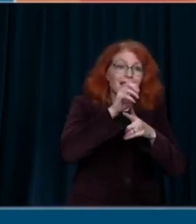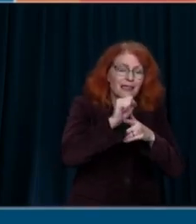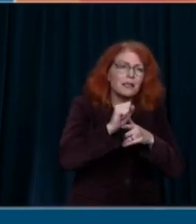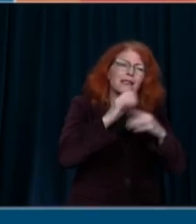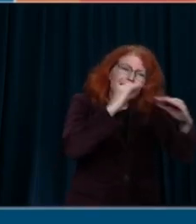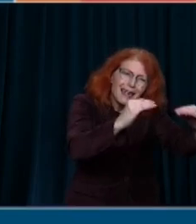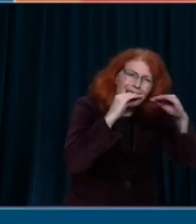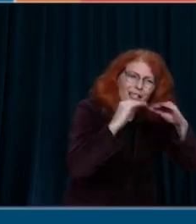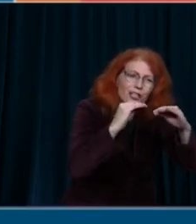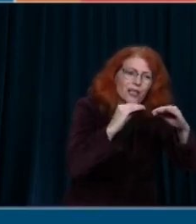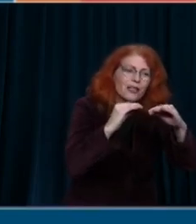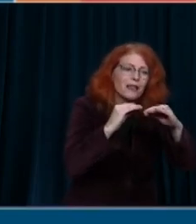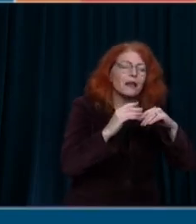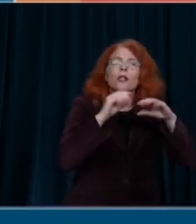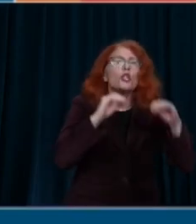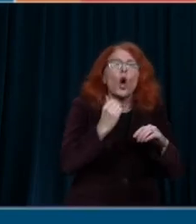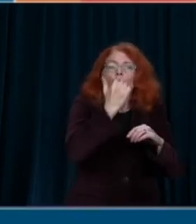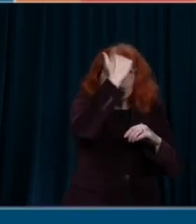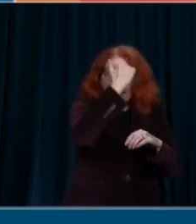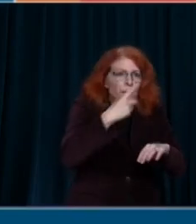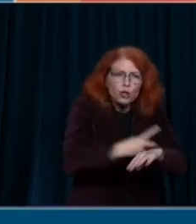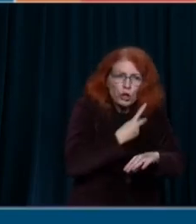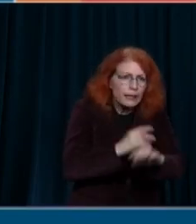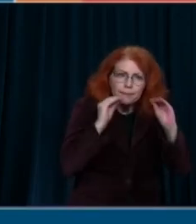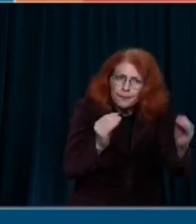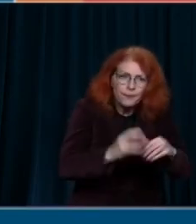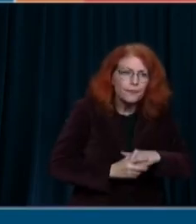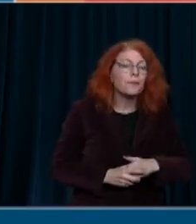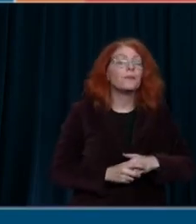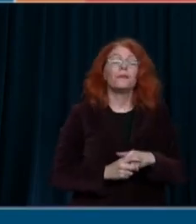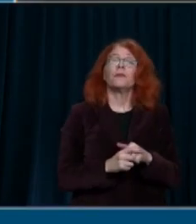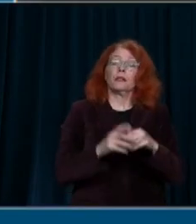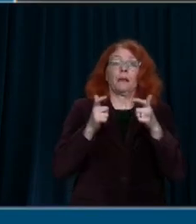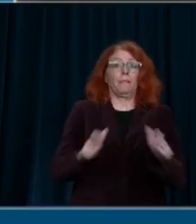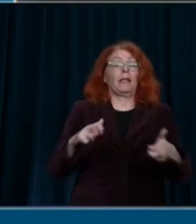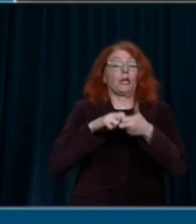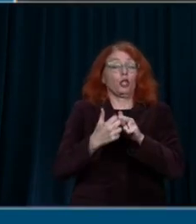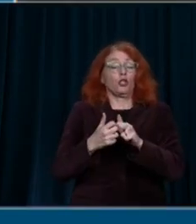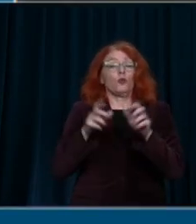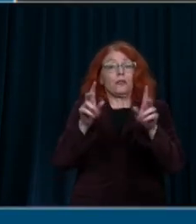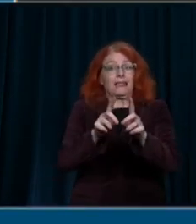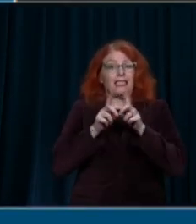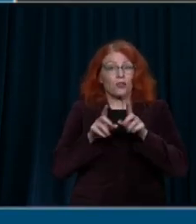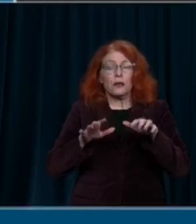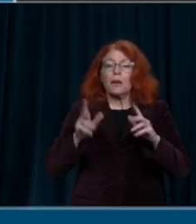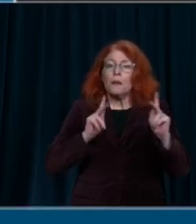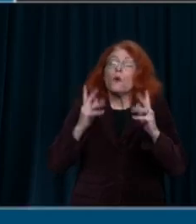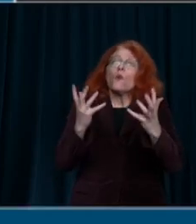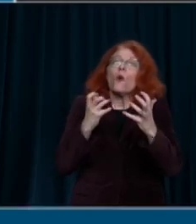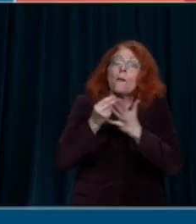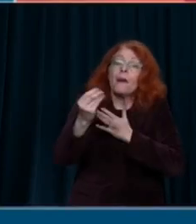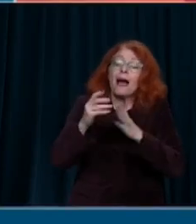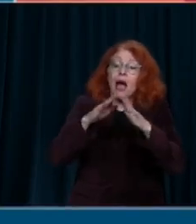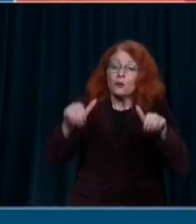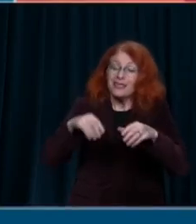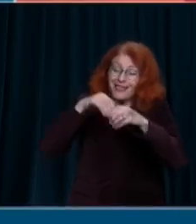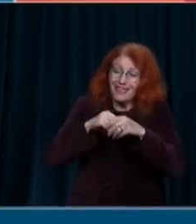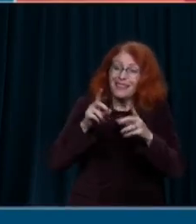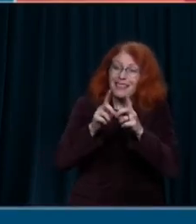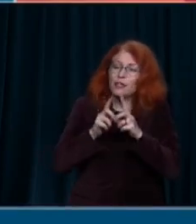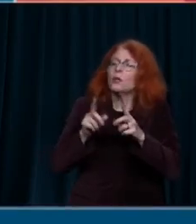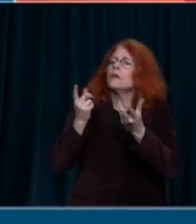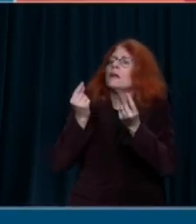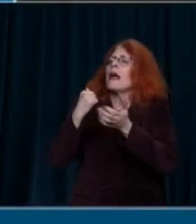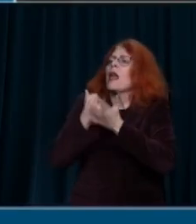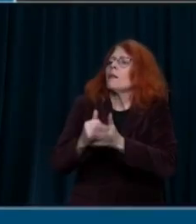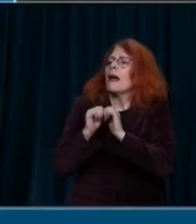them. No dumb sheep. This is a big issue in the district. There's a lot of families wishing to buy houses in the district. What would you do to help them?